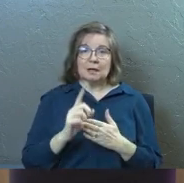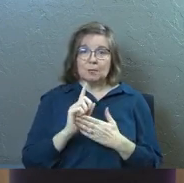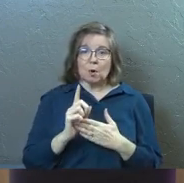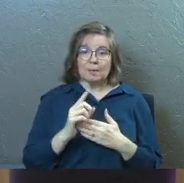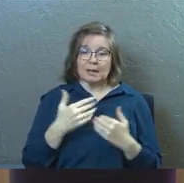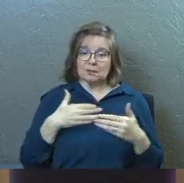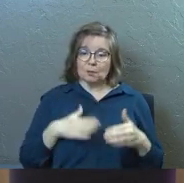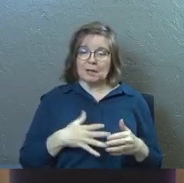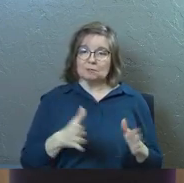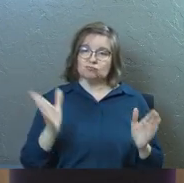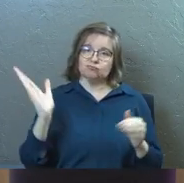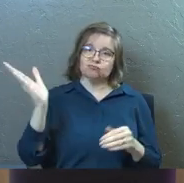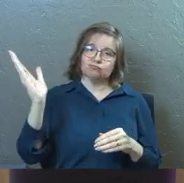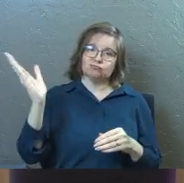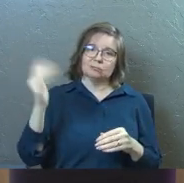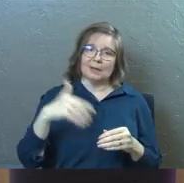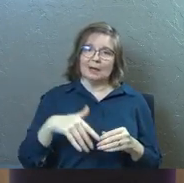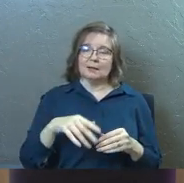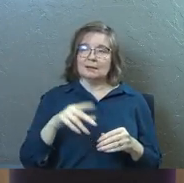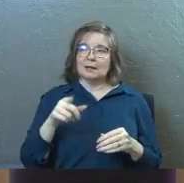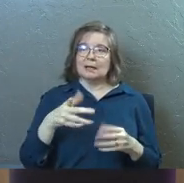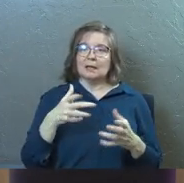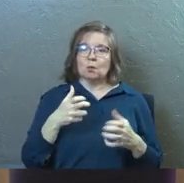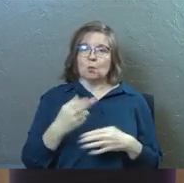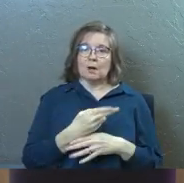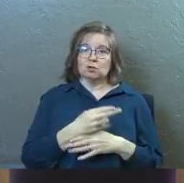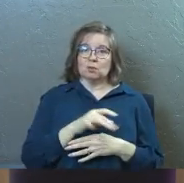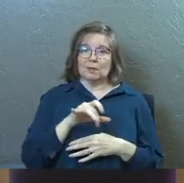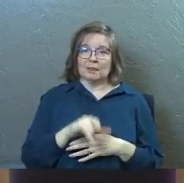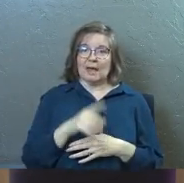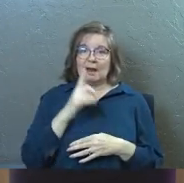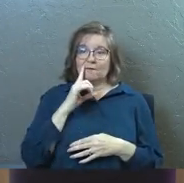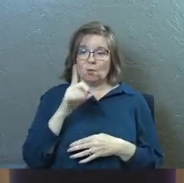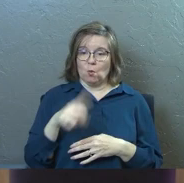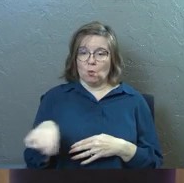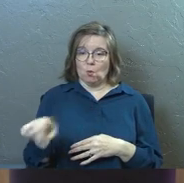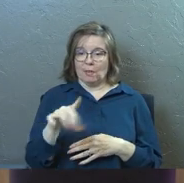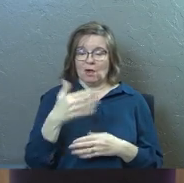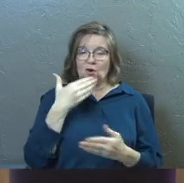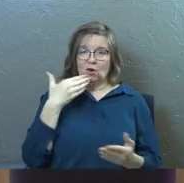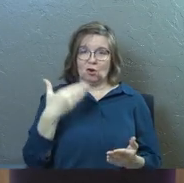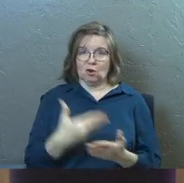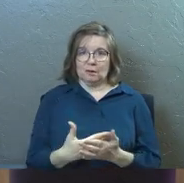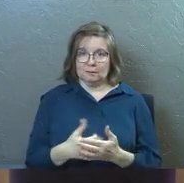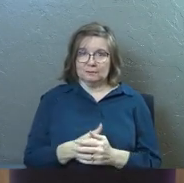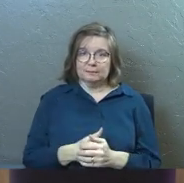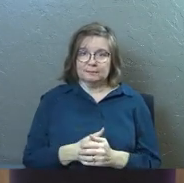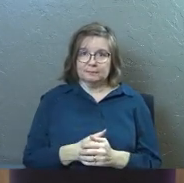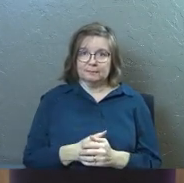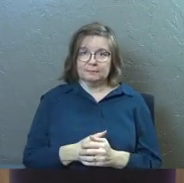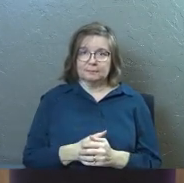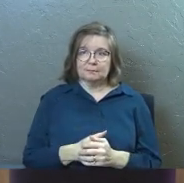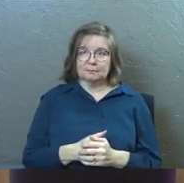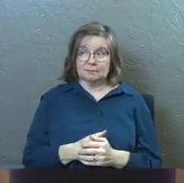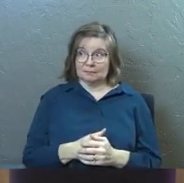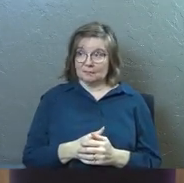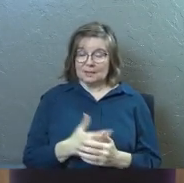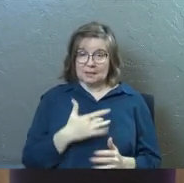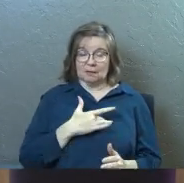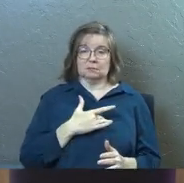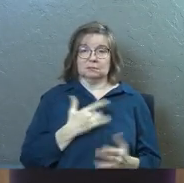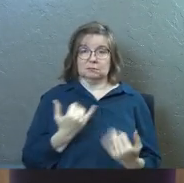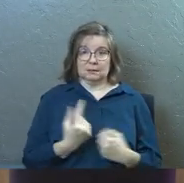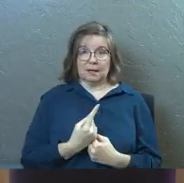a platform, and he has a microphone. And he wants to use it for their good. Does that get you